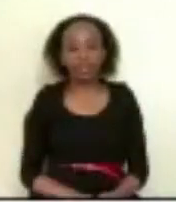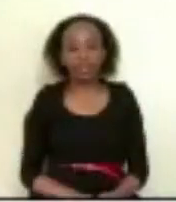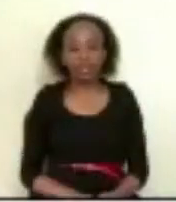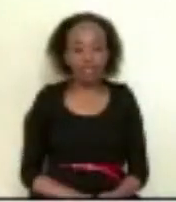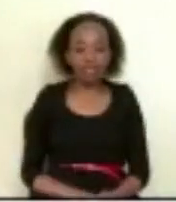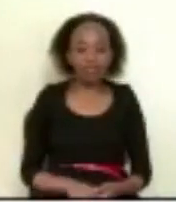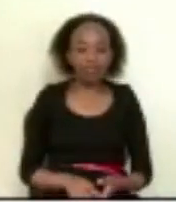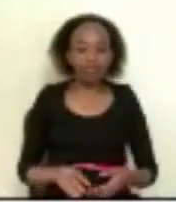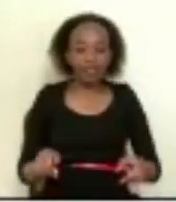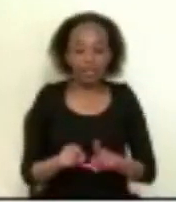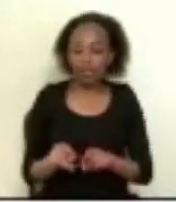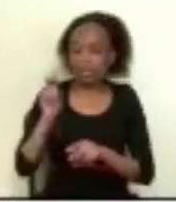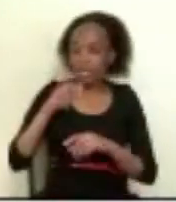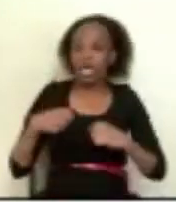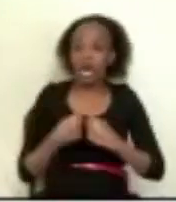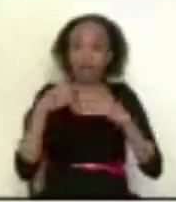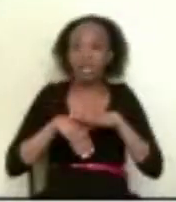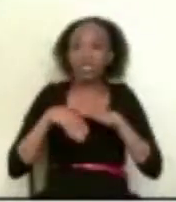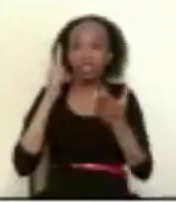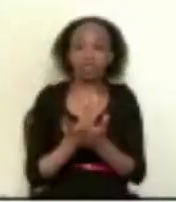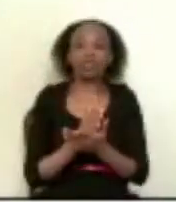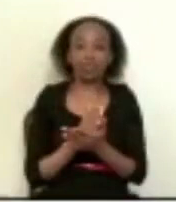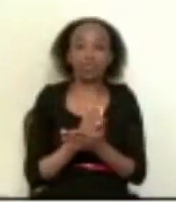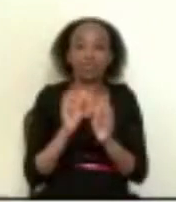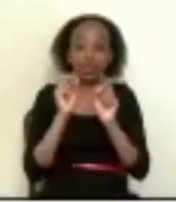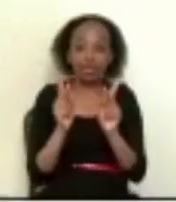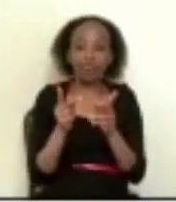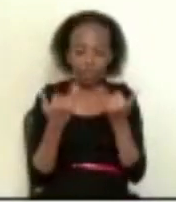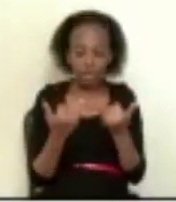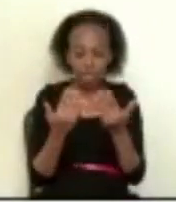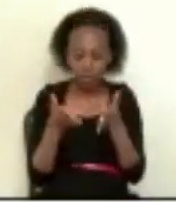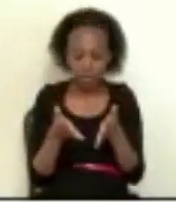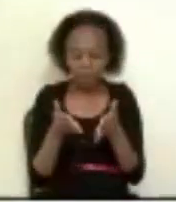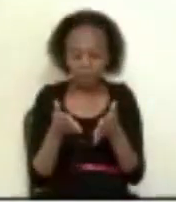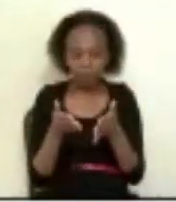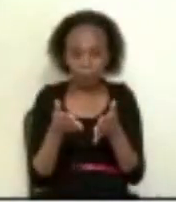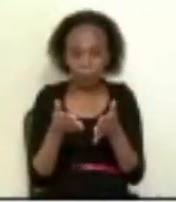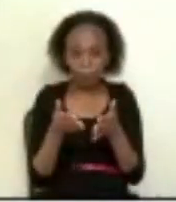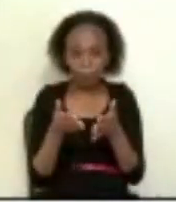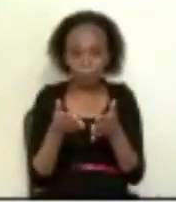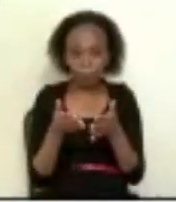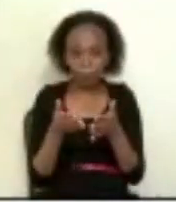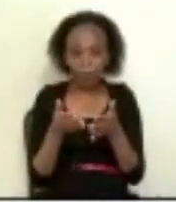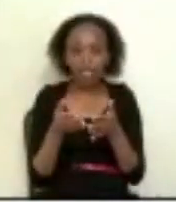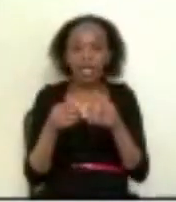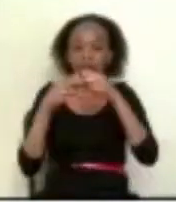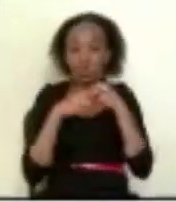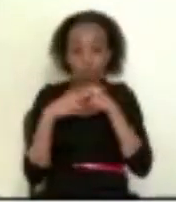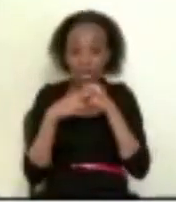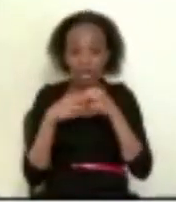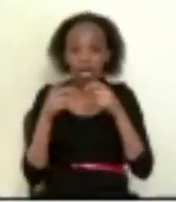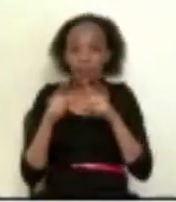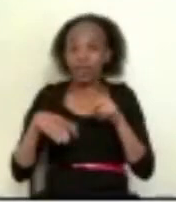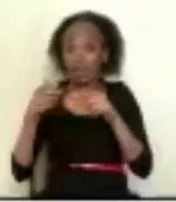in as you see it happen in reality, right? So literally, this is in July. In